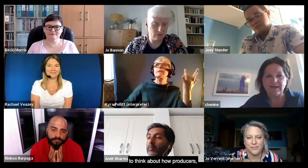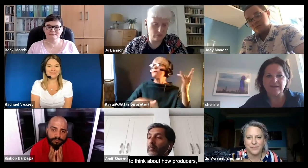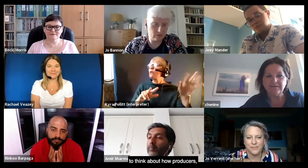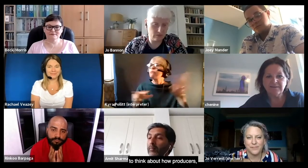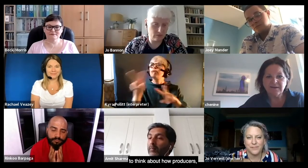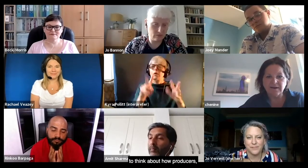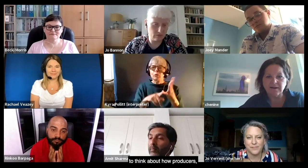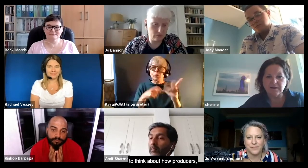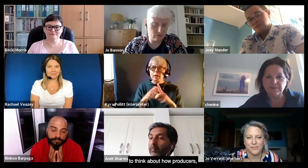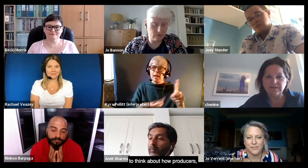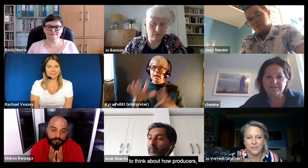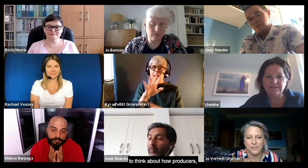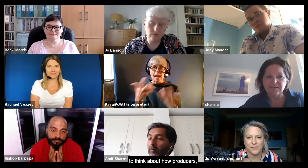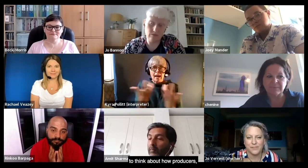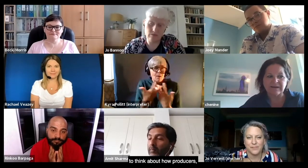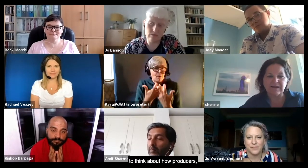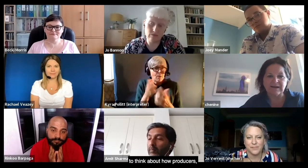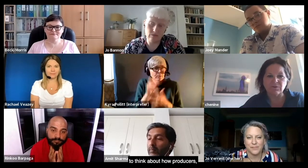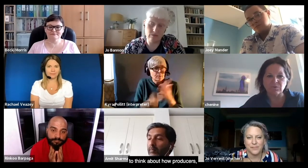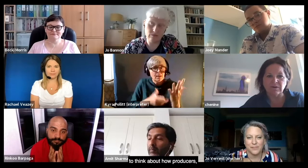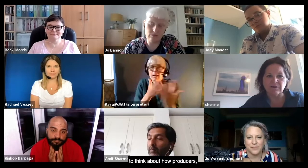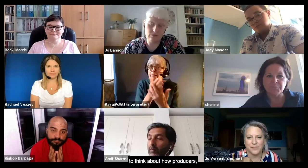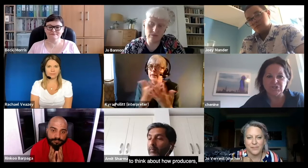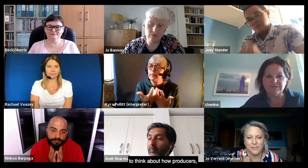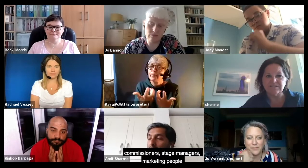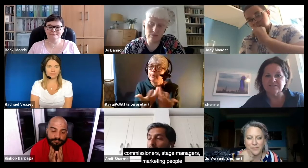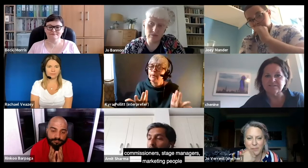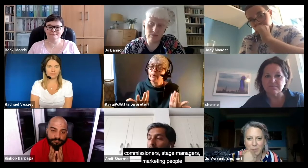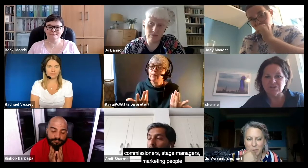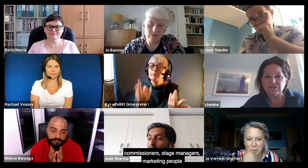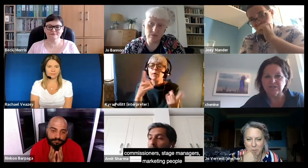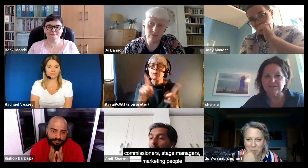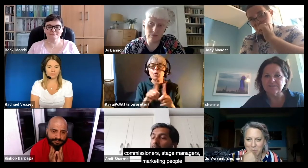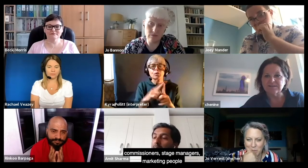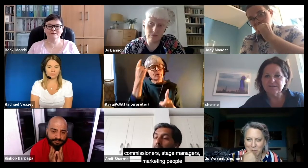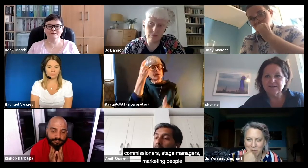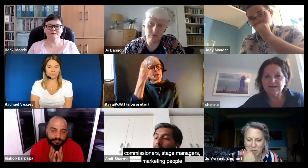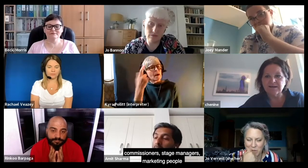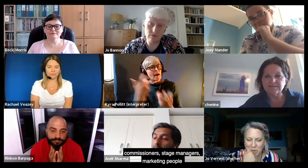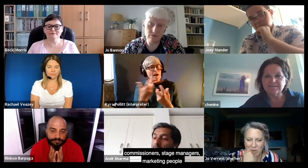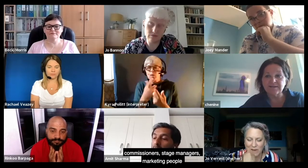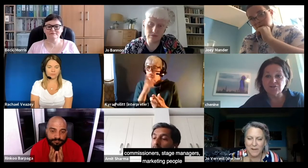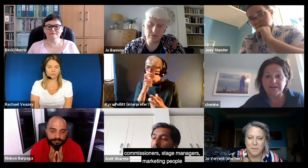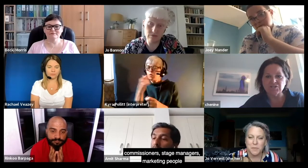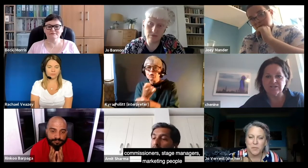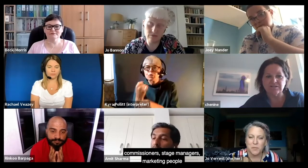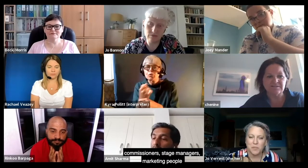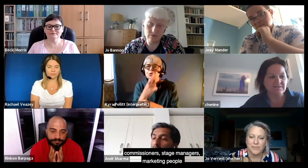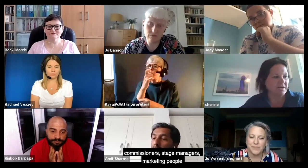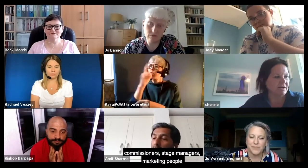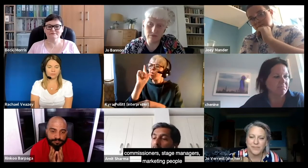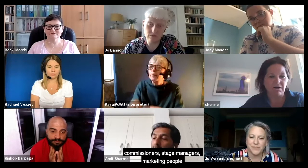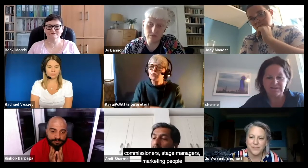UK, and to think about how producers, commissioners, stage